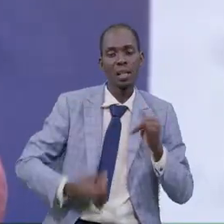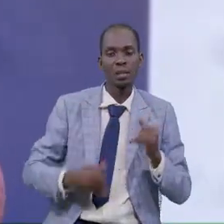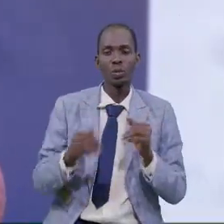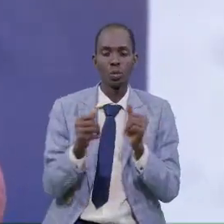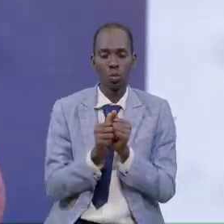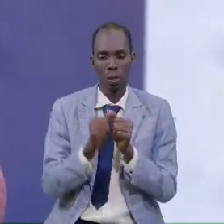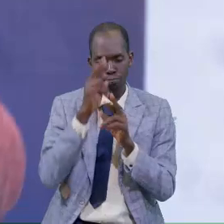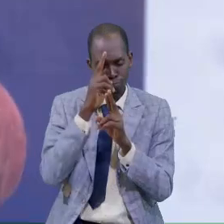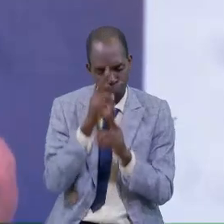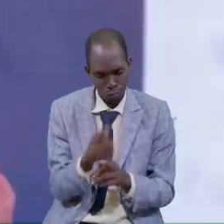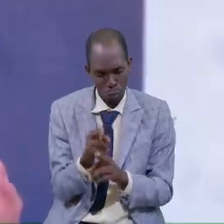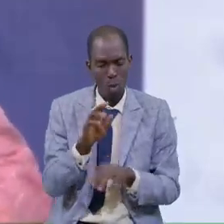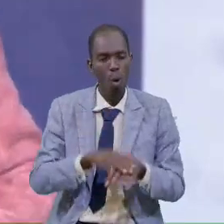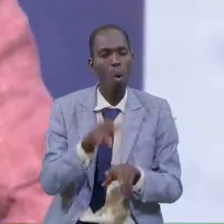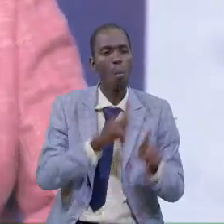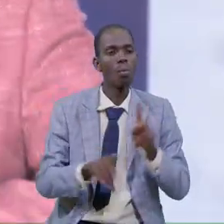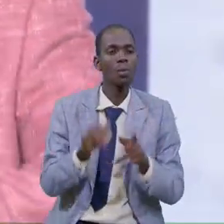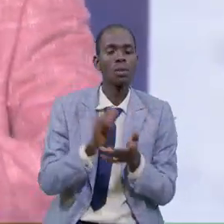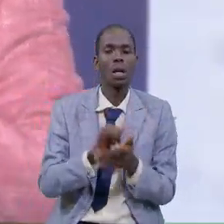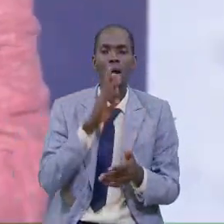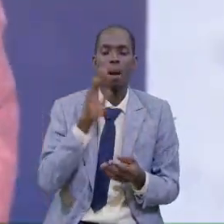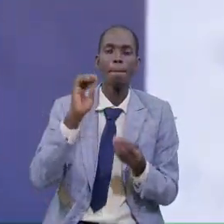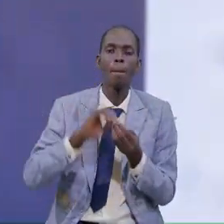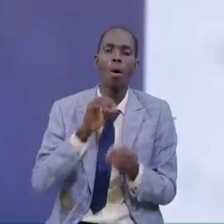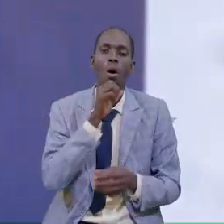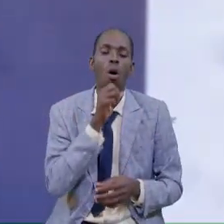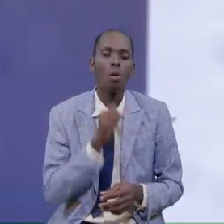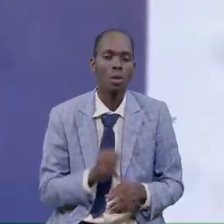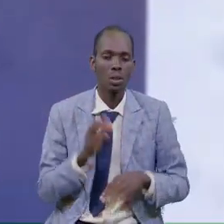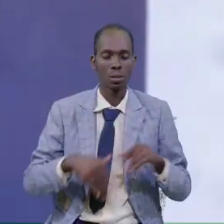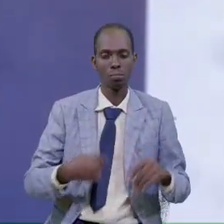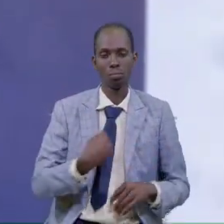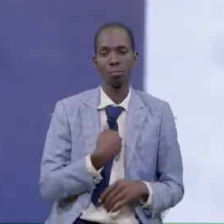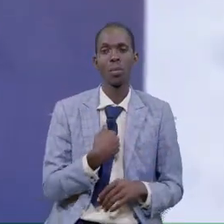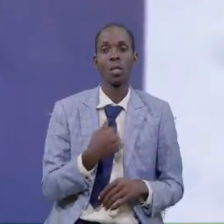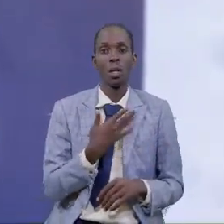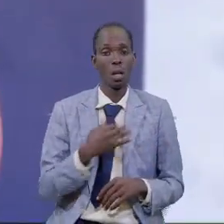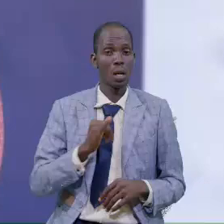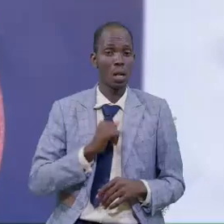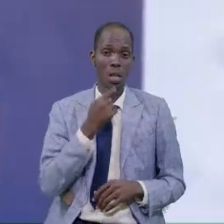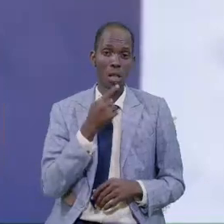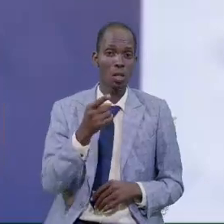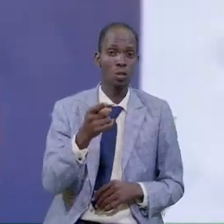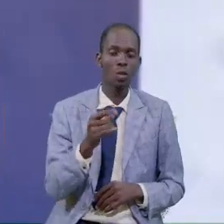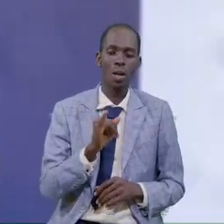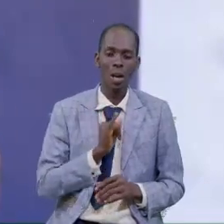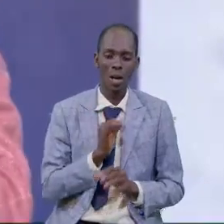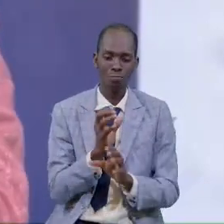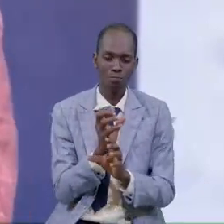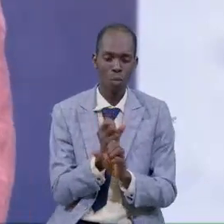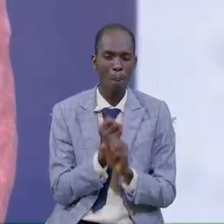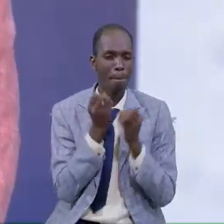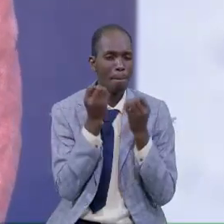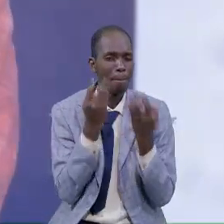thing never left me. And I can tell you, I got many opportunities because of